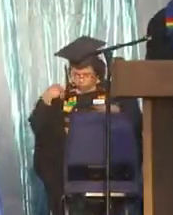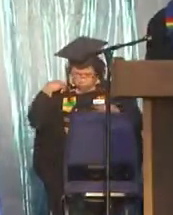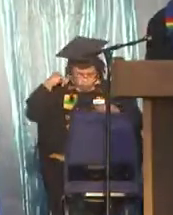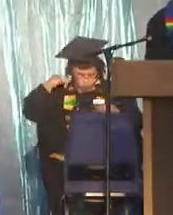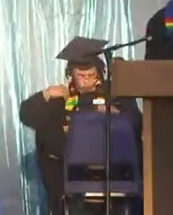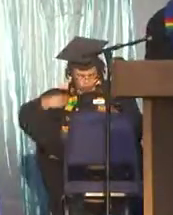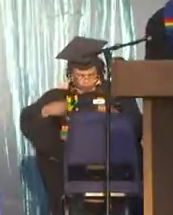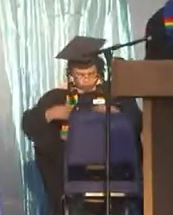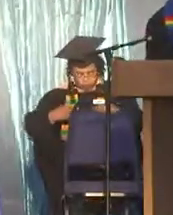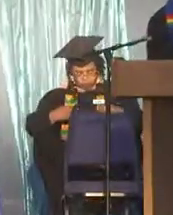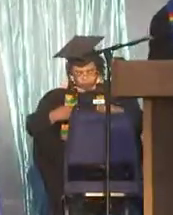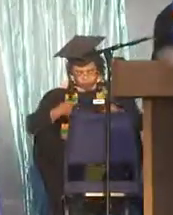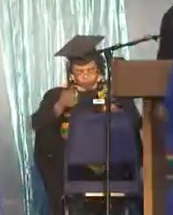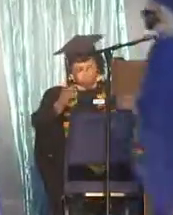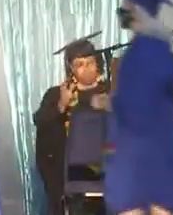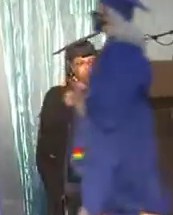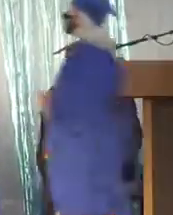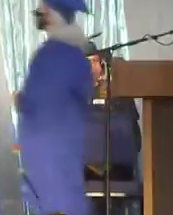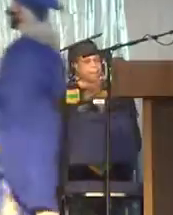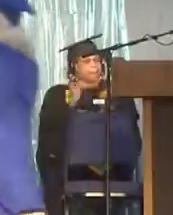Grace Hardison.